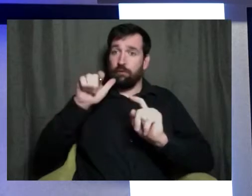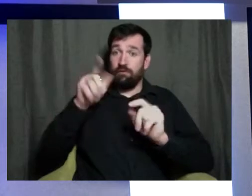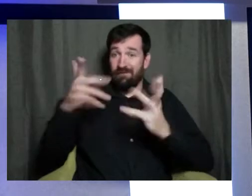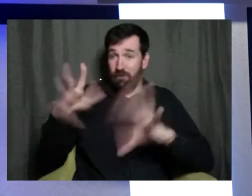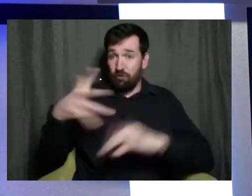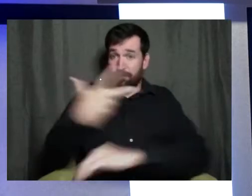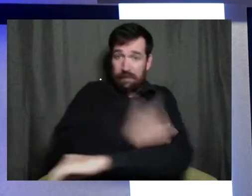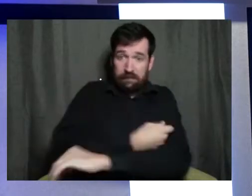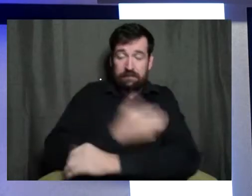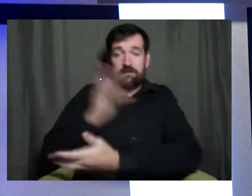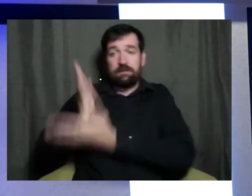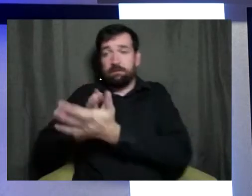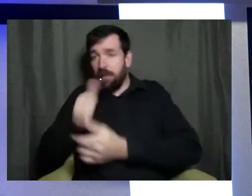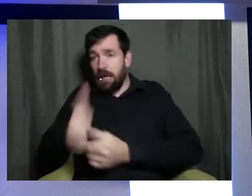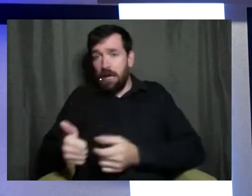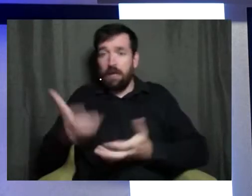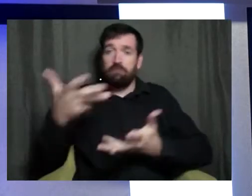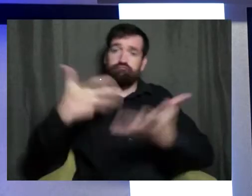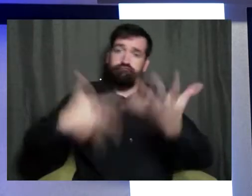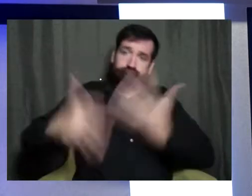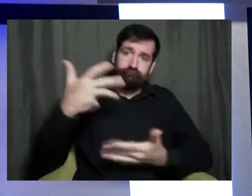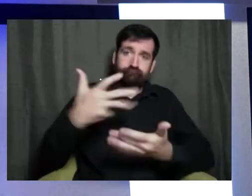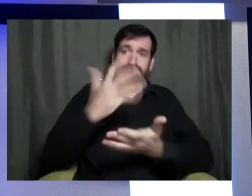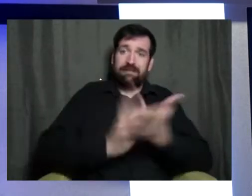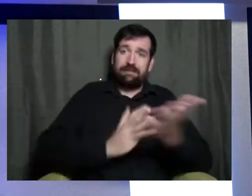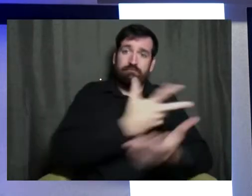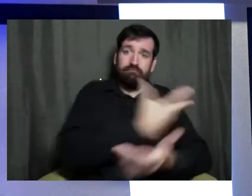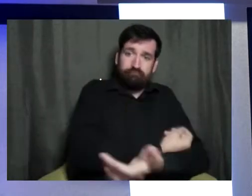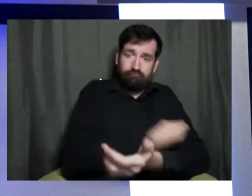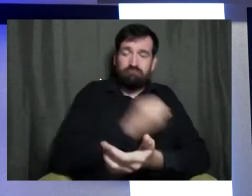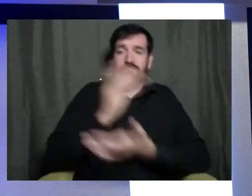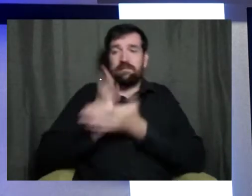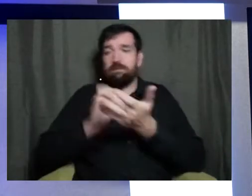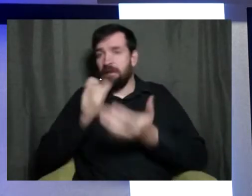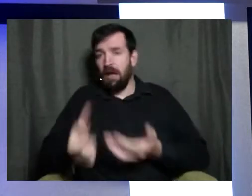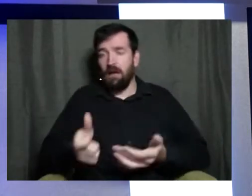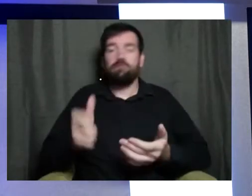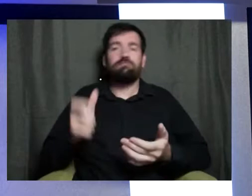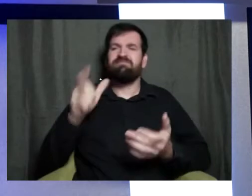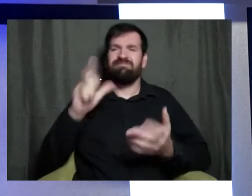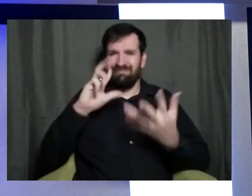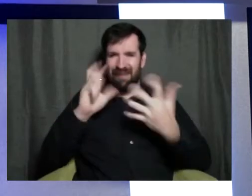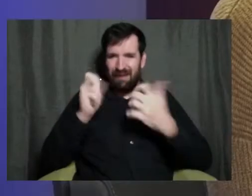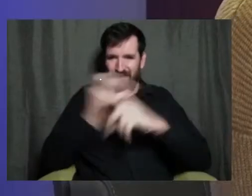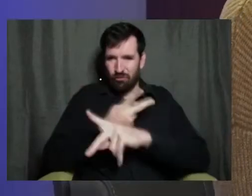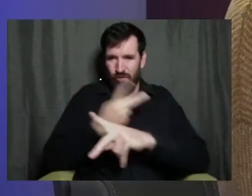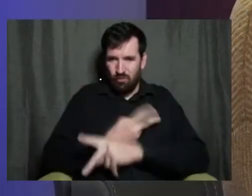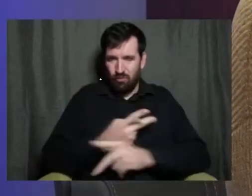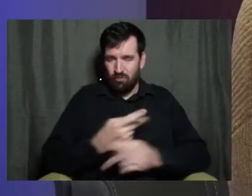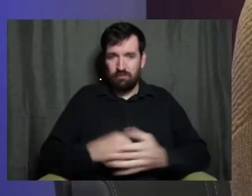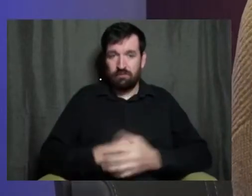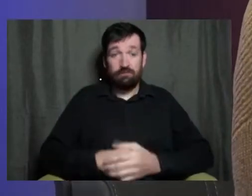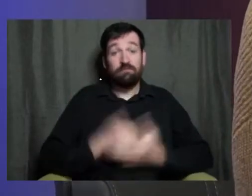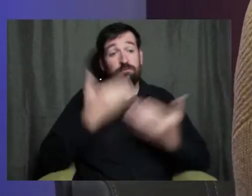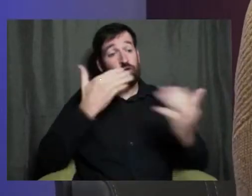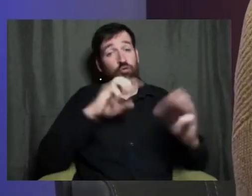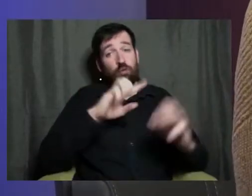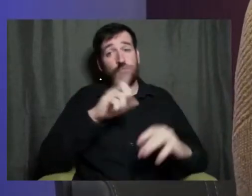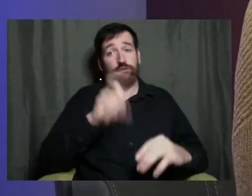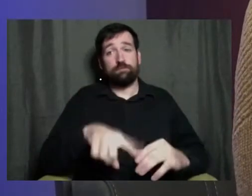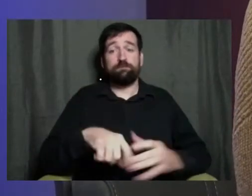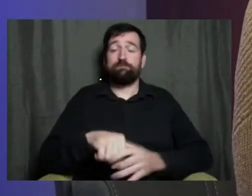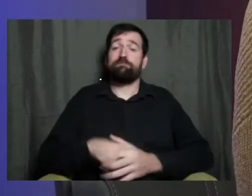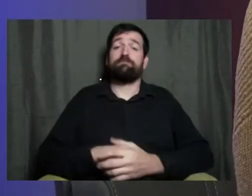vaccinated, unvaccinated. How are we supposed to figure our way through all of that? Great question. And so what we think about is